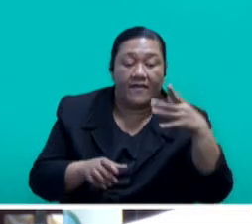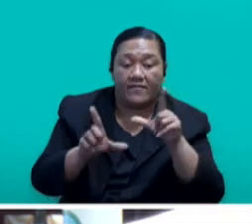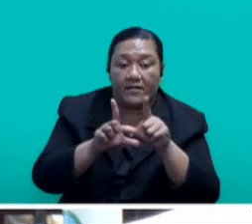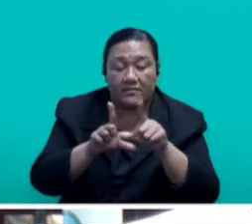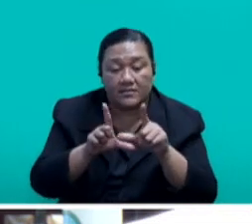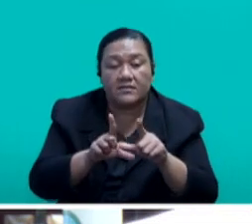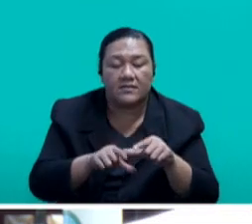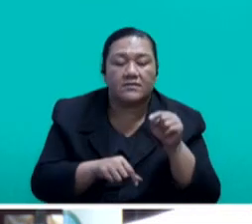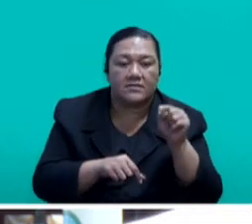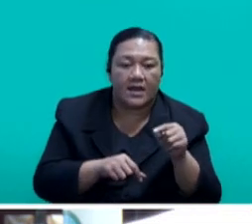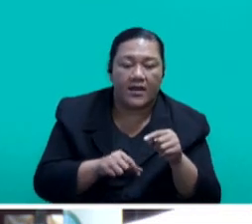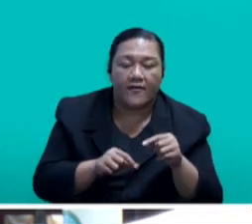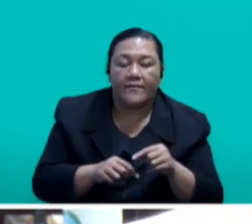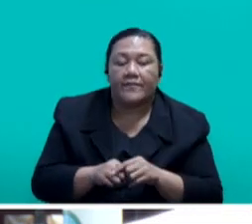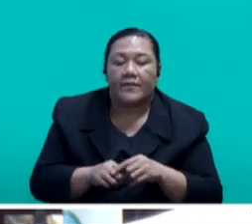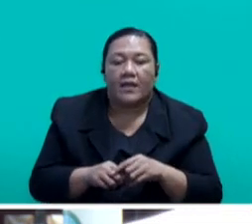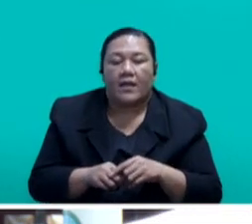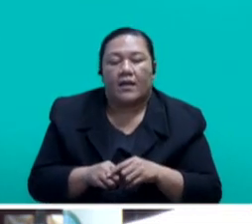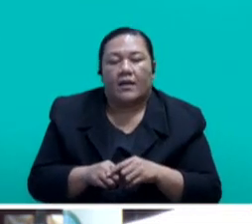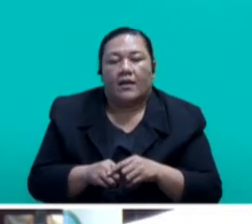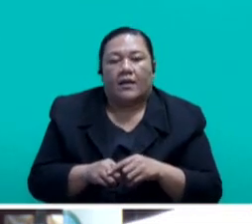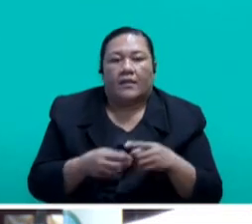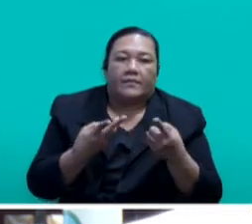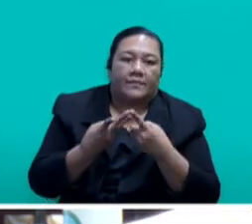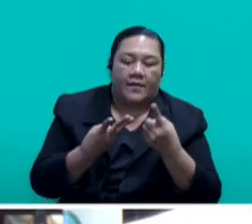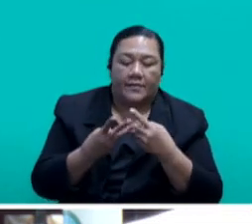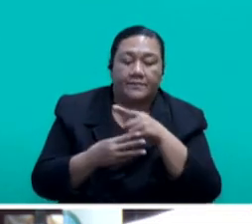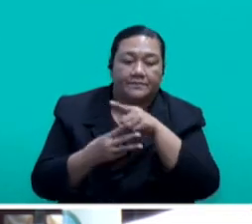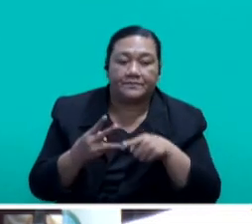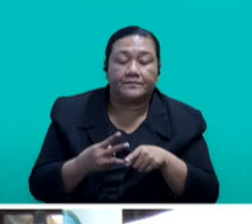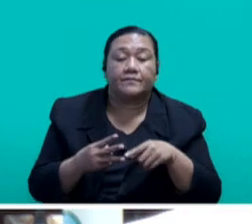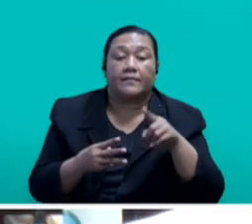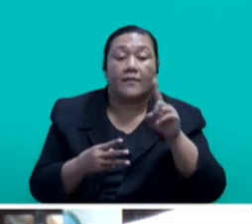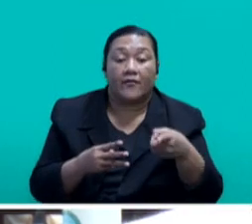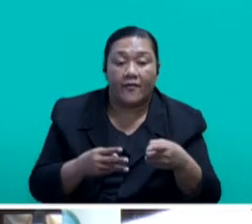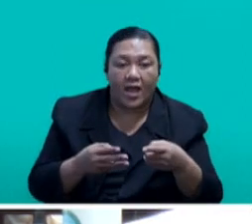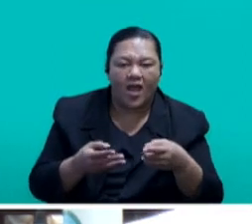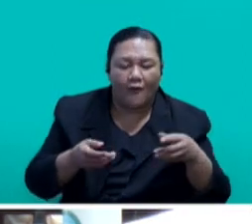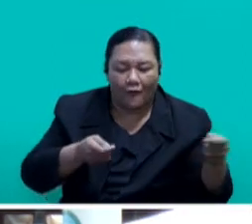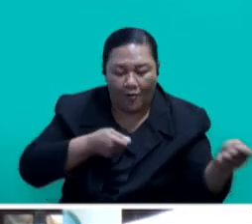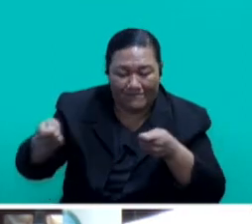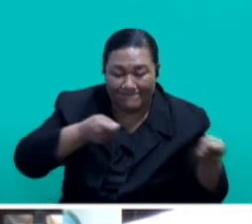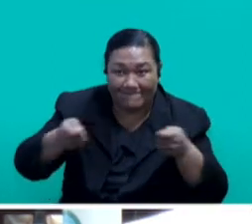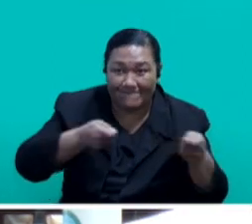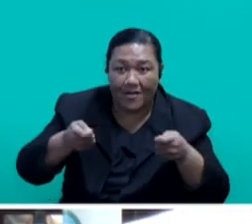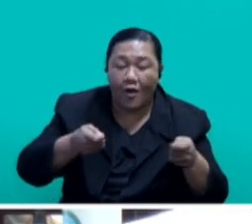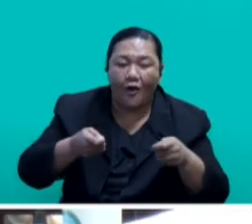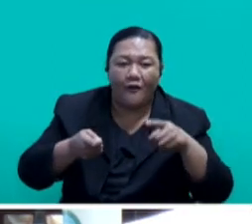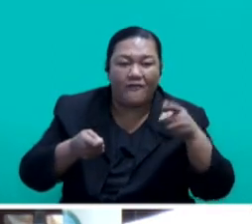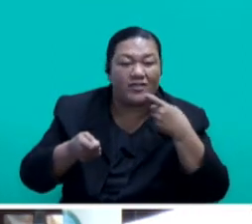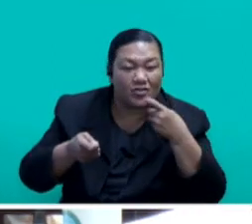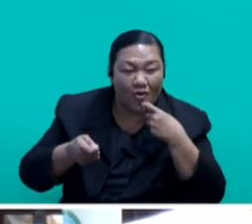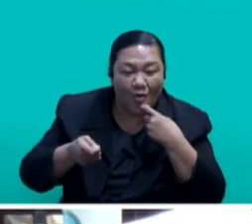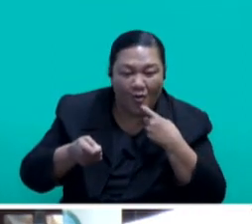quarries. Mr. Speaker, in order to ensure sustainable extraction of sand and gravel and other stones from